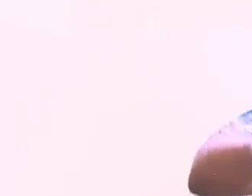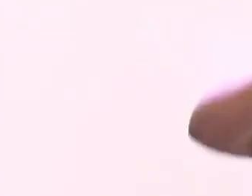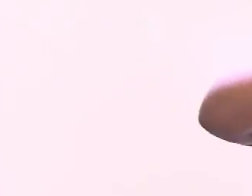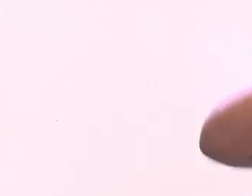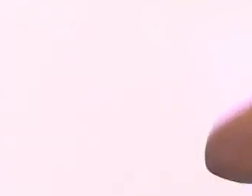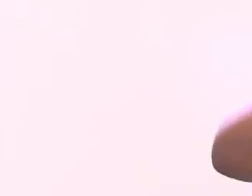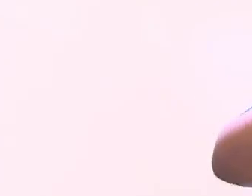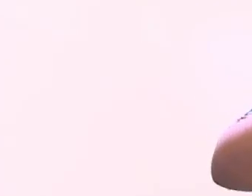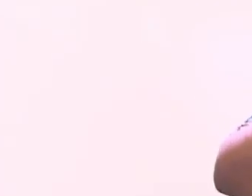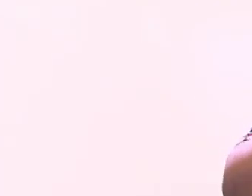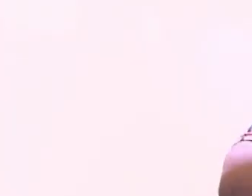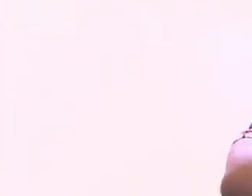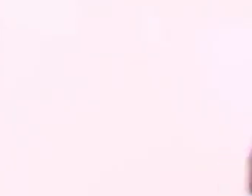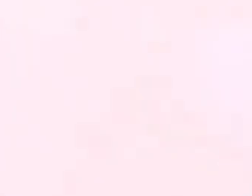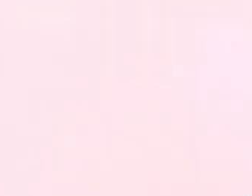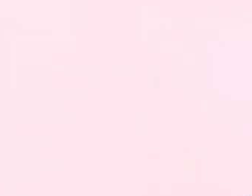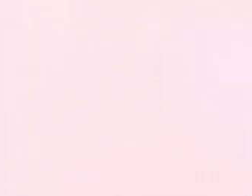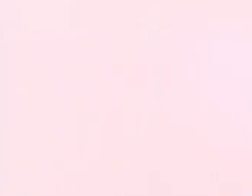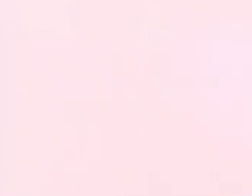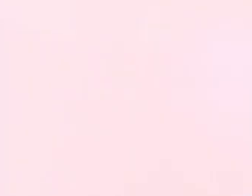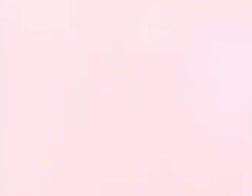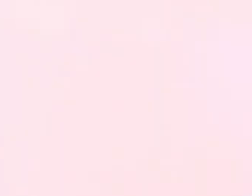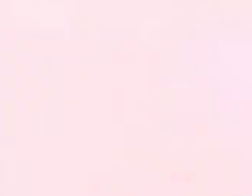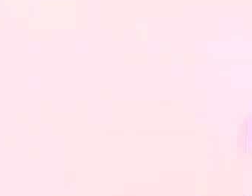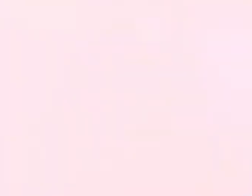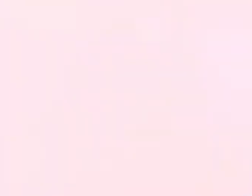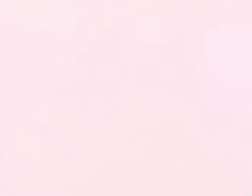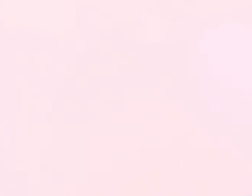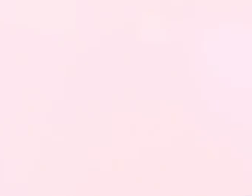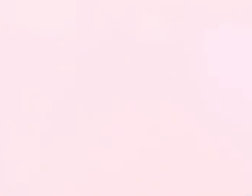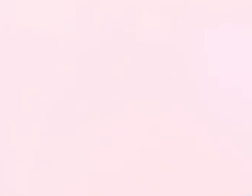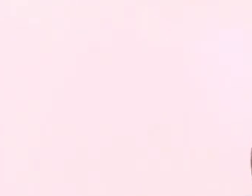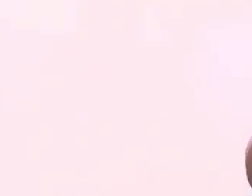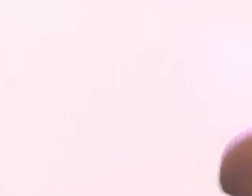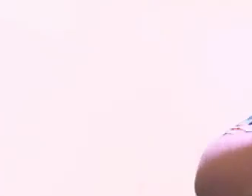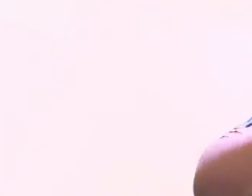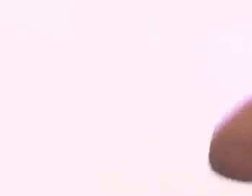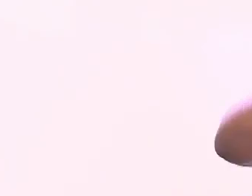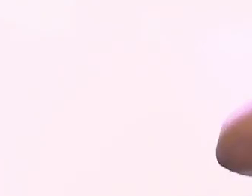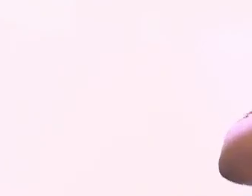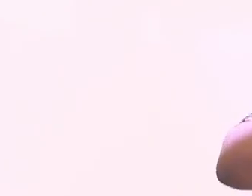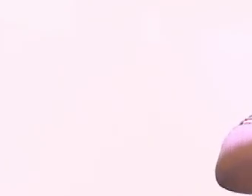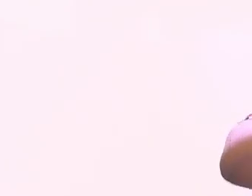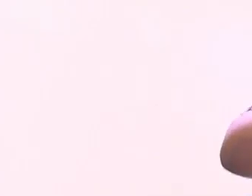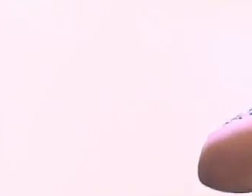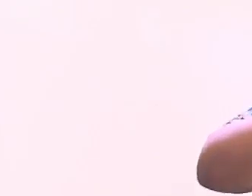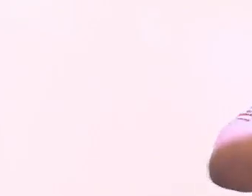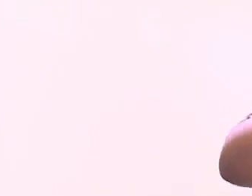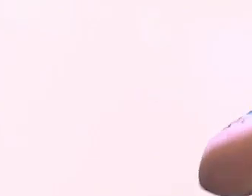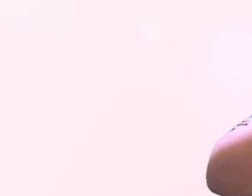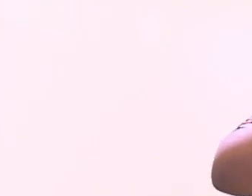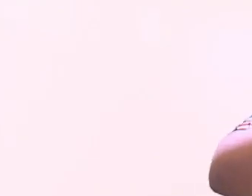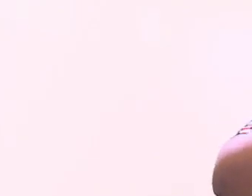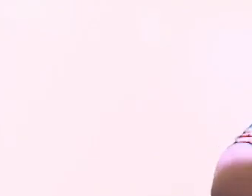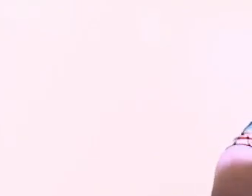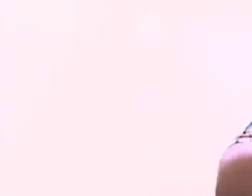inclusion and as well to enable accessibility in the tech world and as well